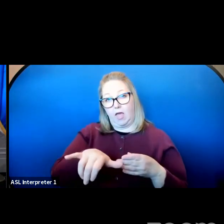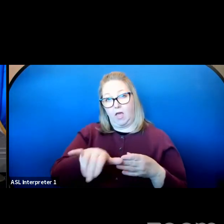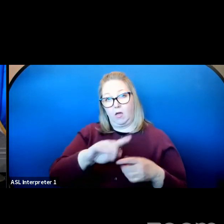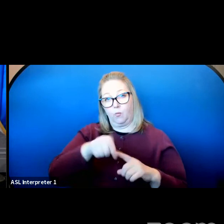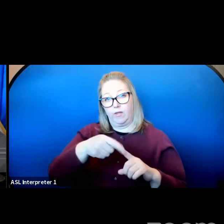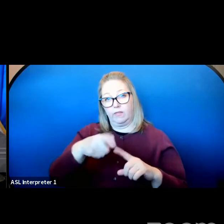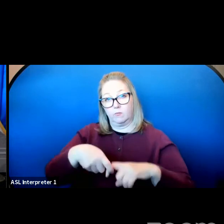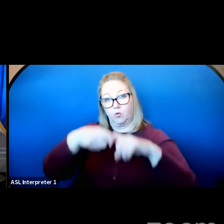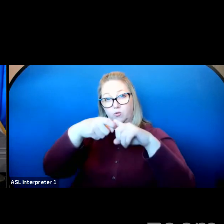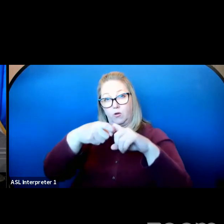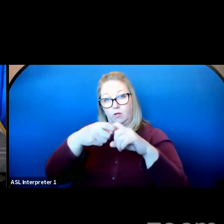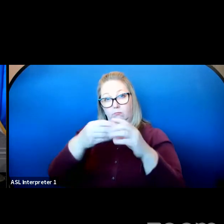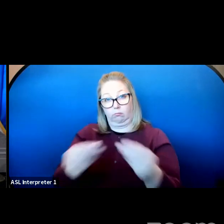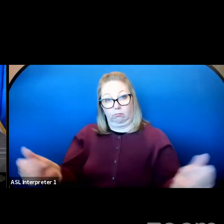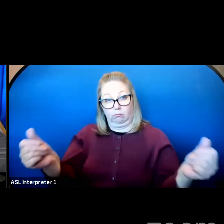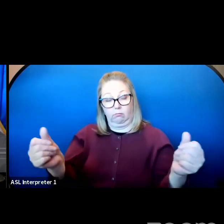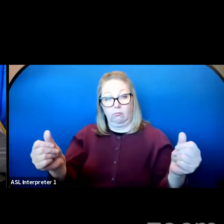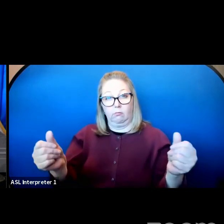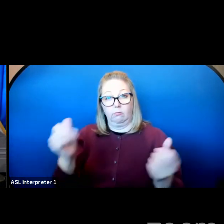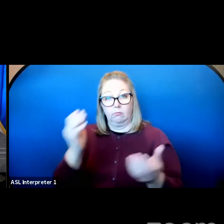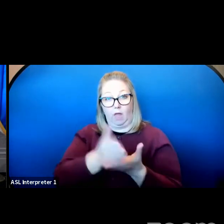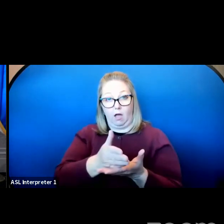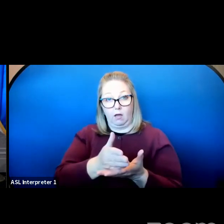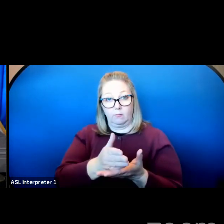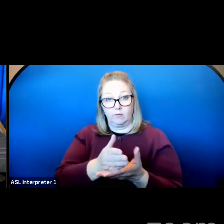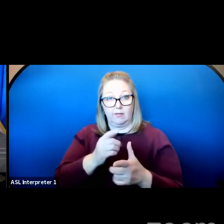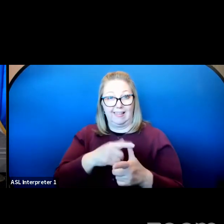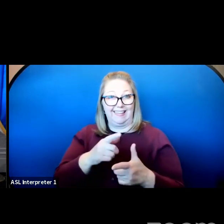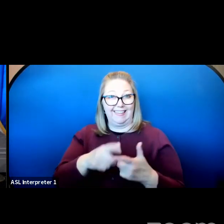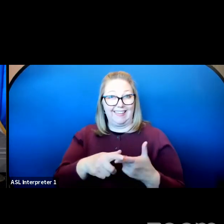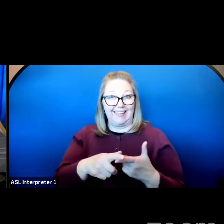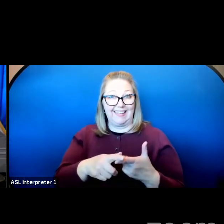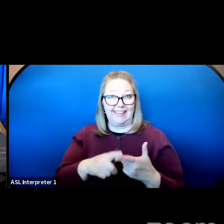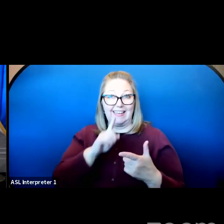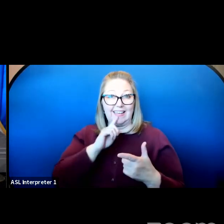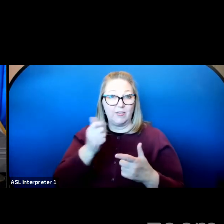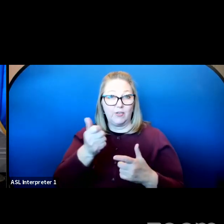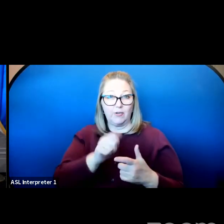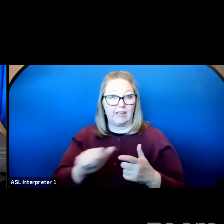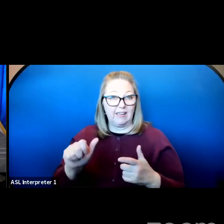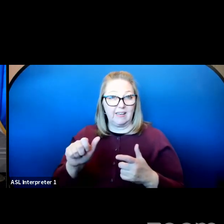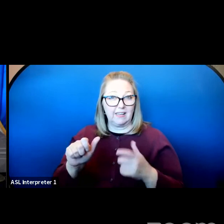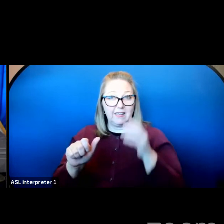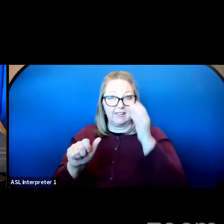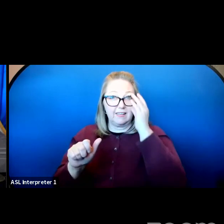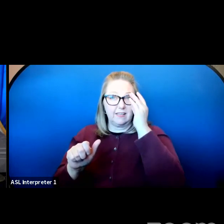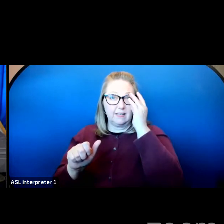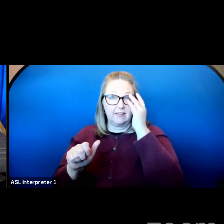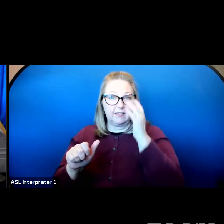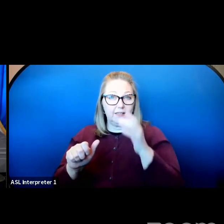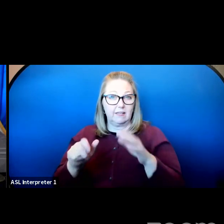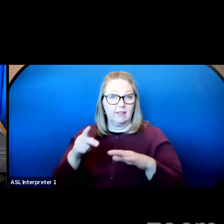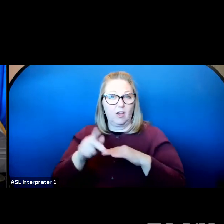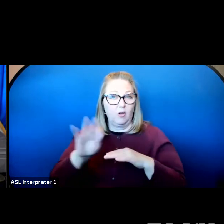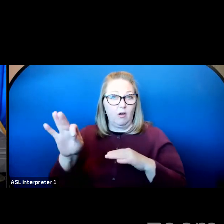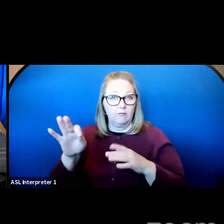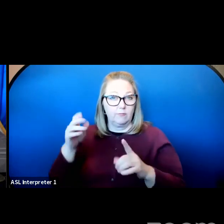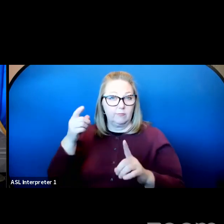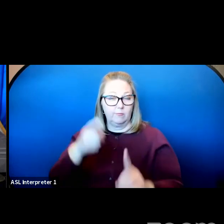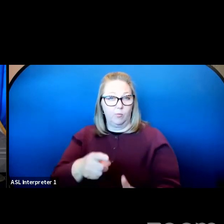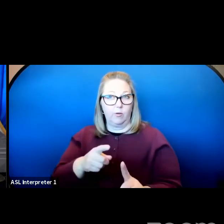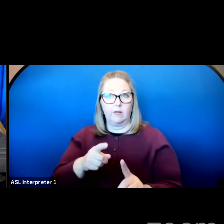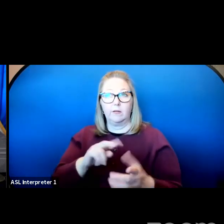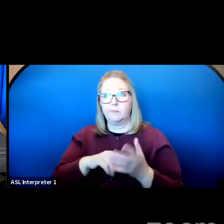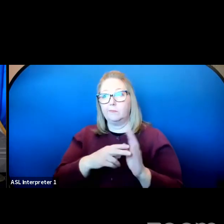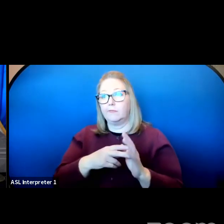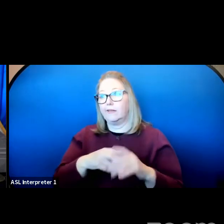kind of a cutoff point where if they start the process, regardless of if it's, you know, we are